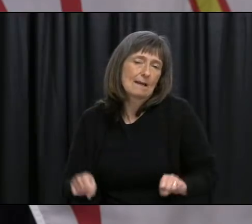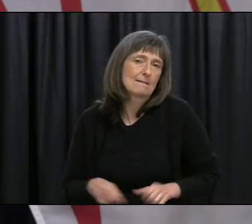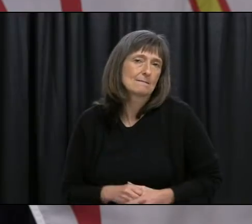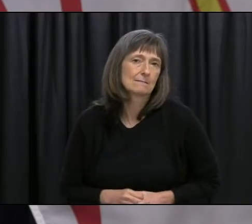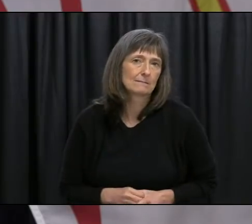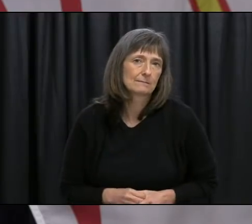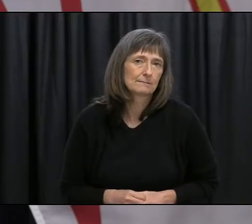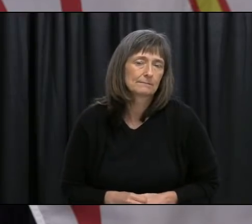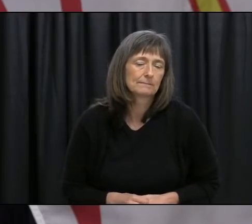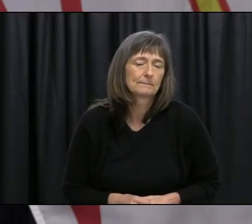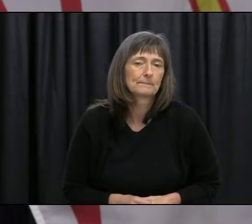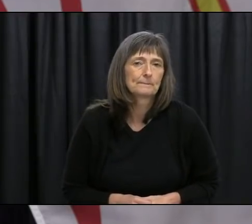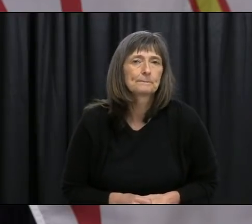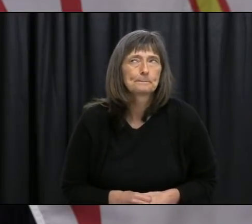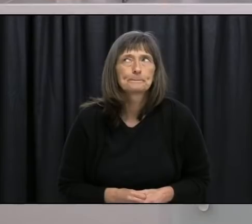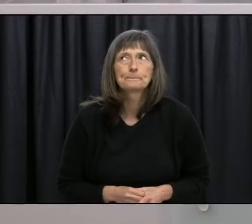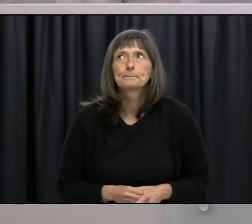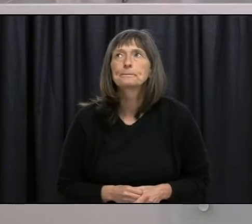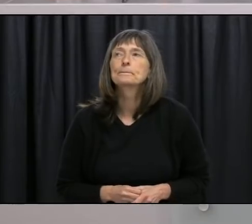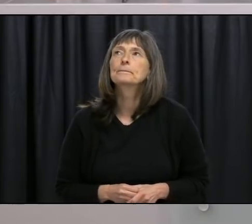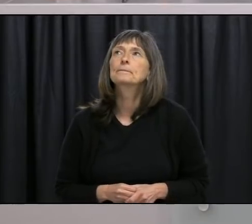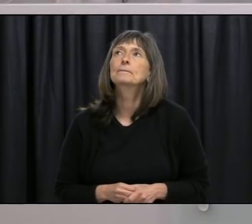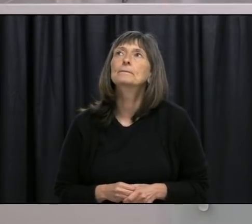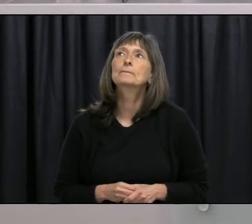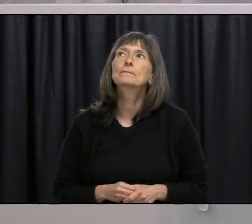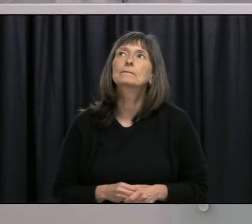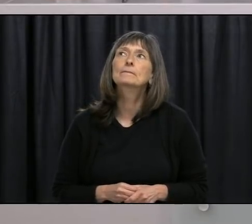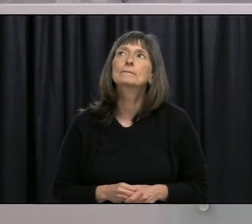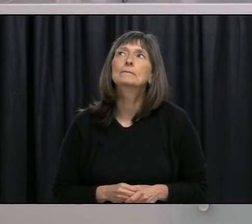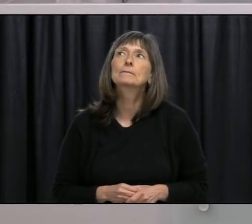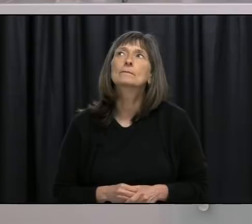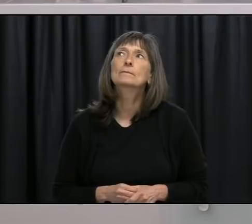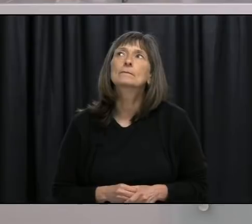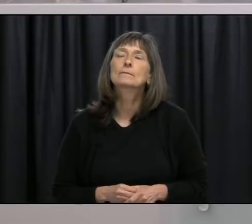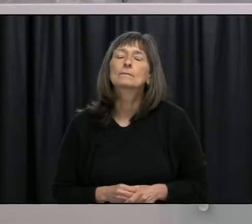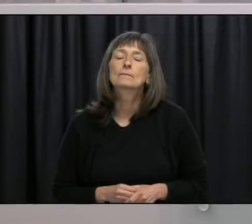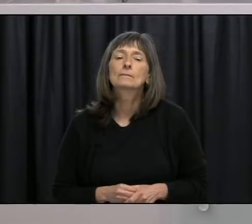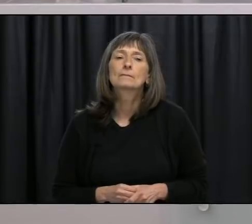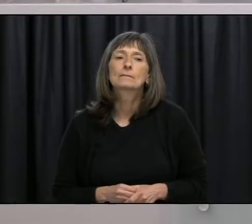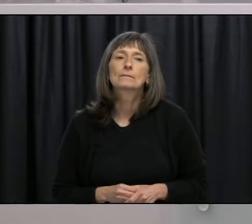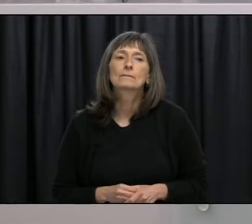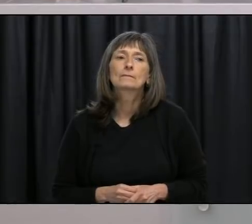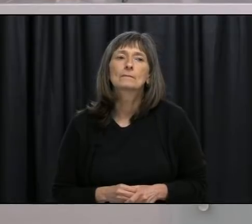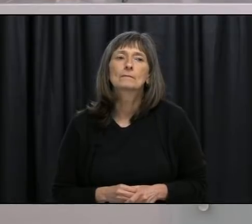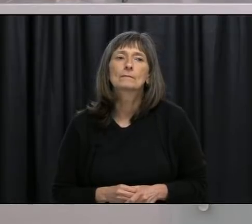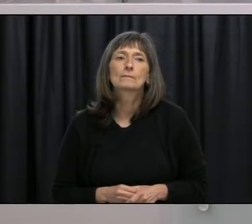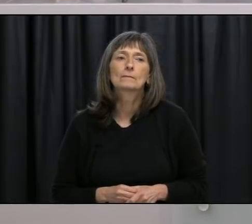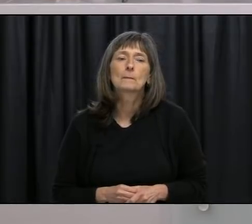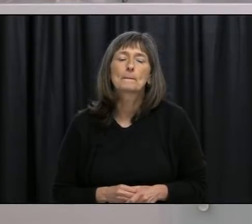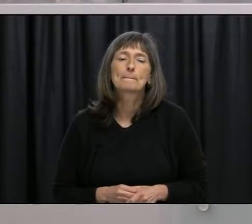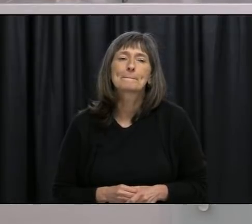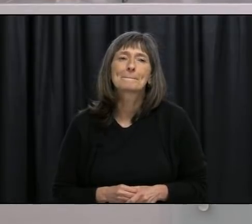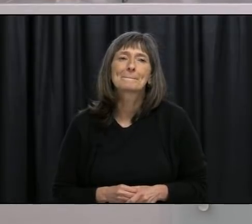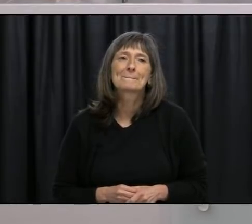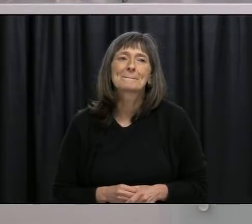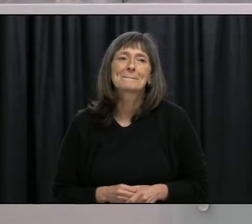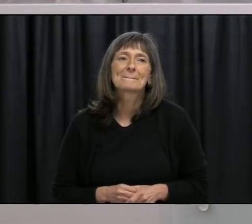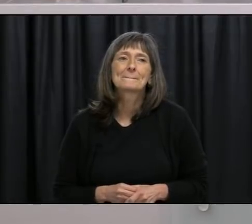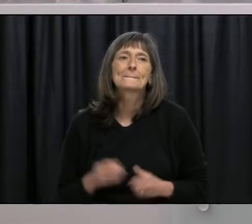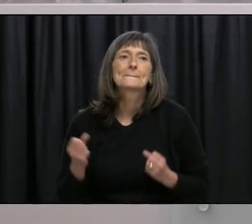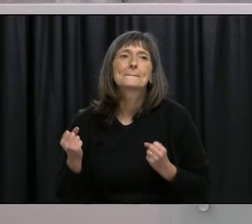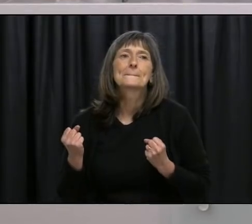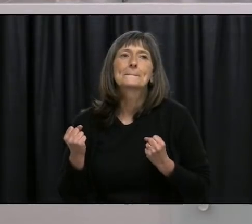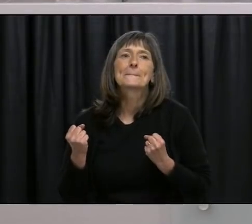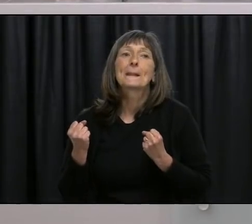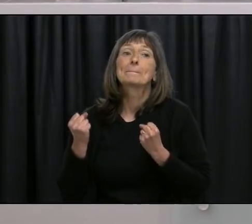same. Thank you. And this question is for both you and the Premier. I know it's something I've gotten a lot